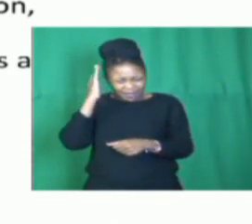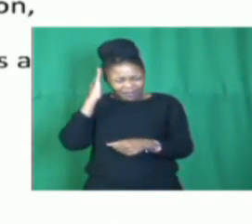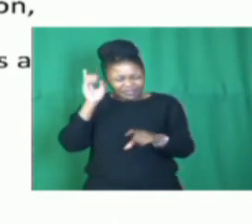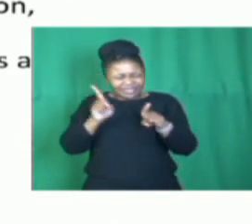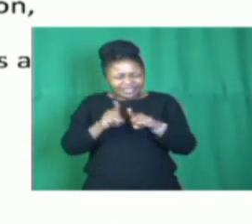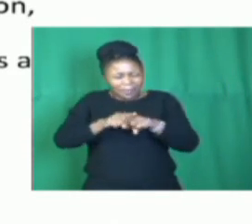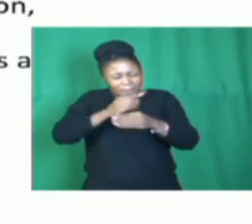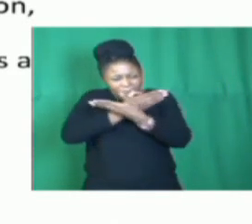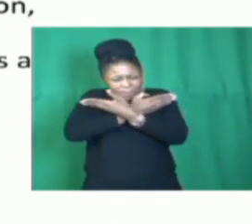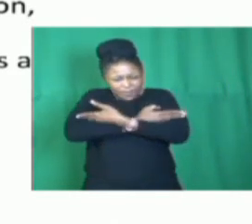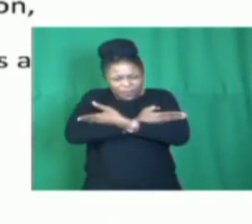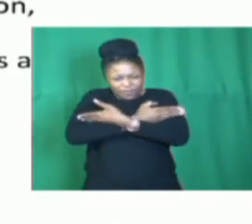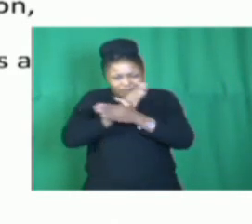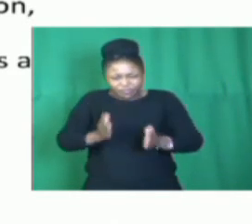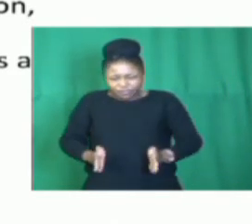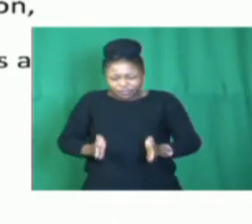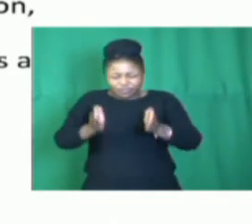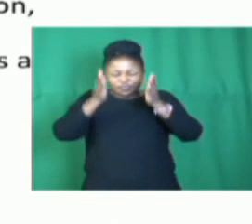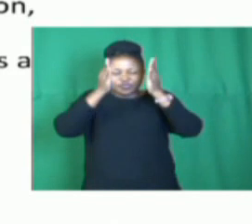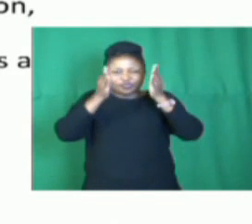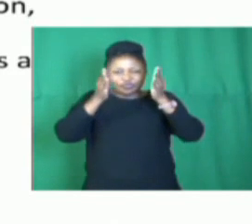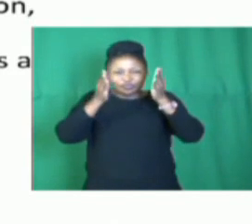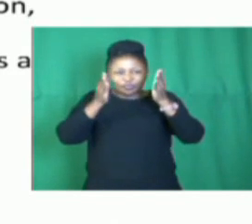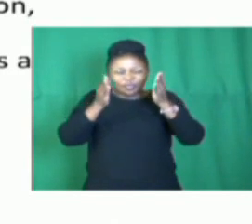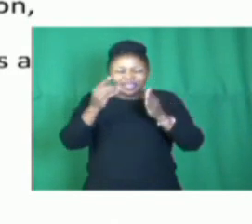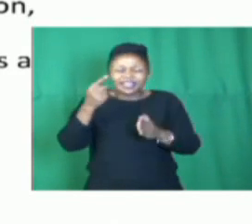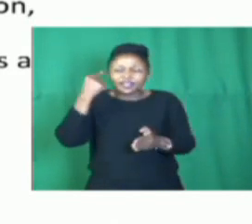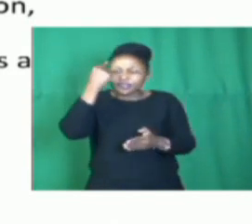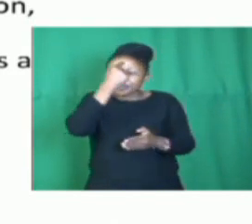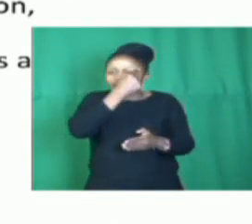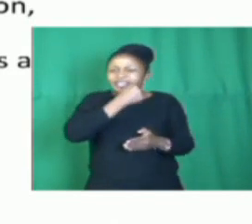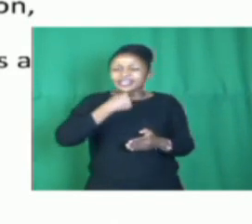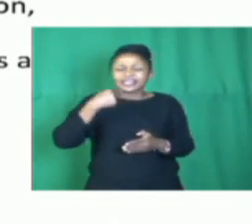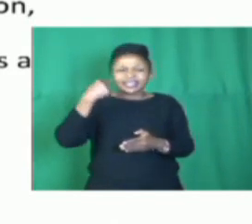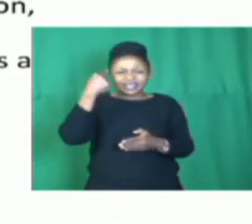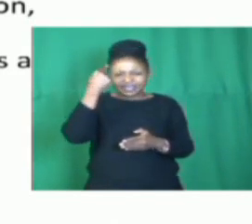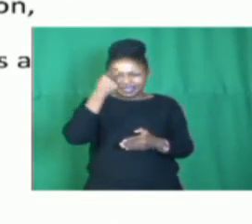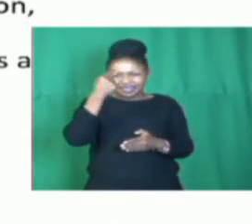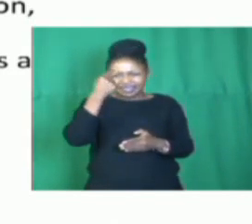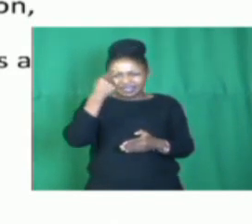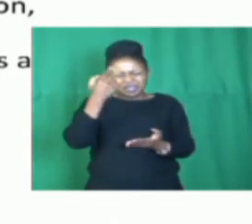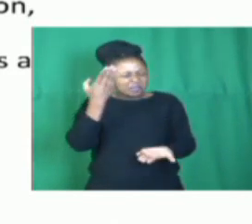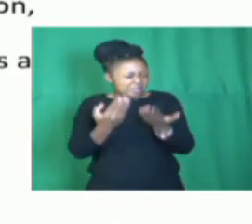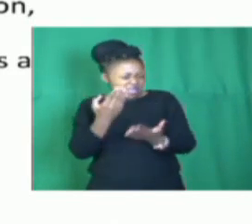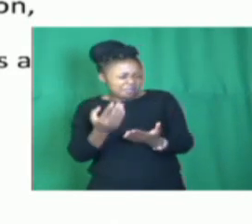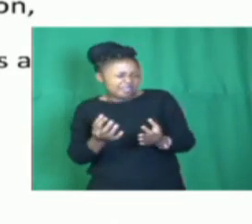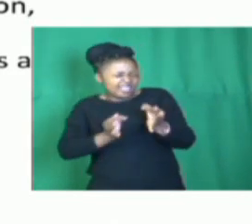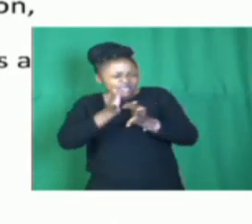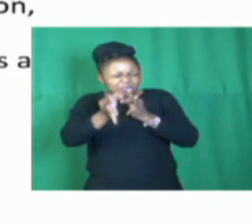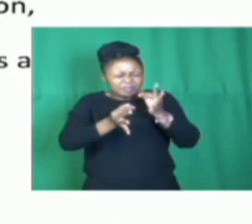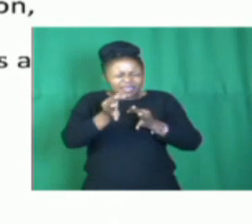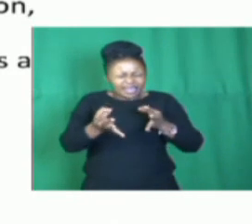person. Talk about the face. You don't just say the person has a face, but take into consideration